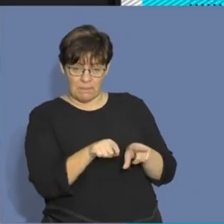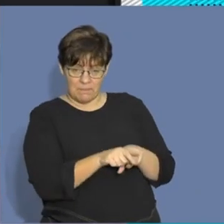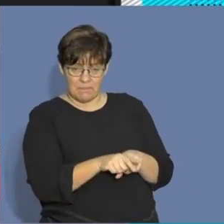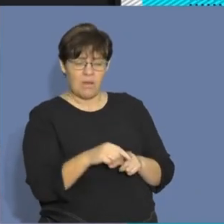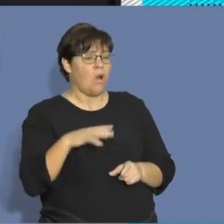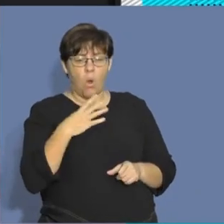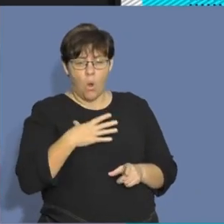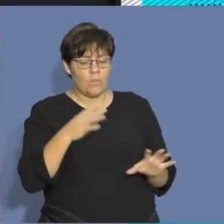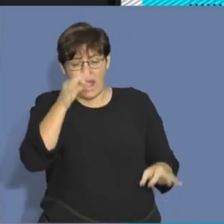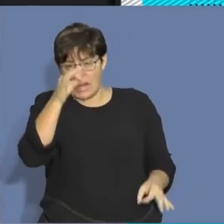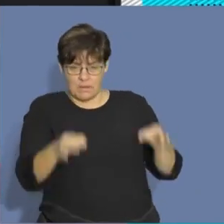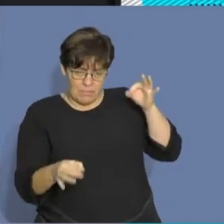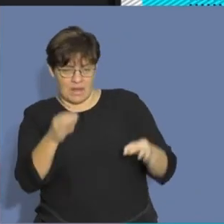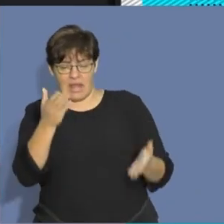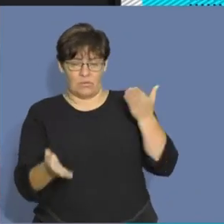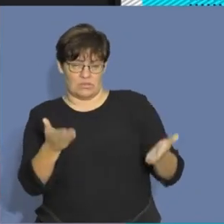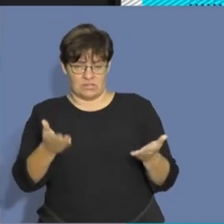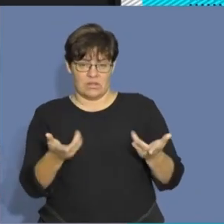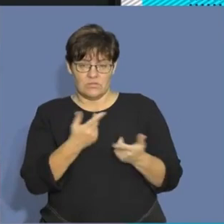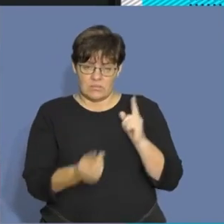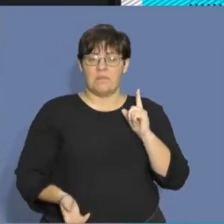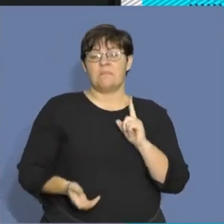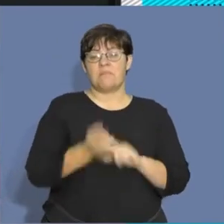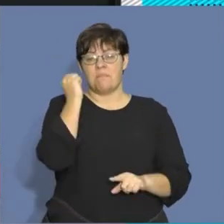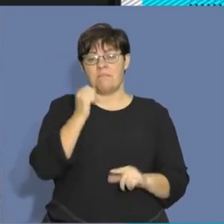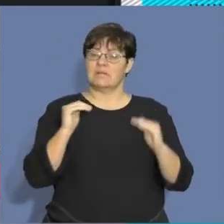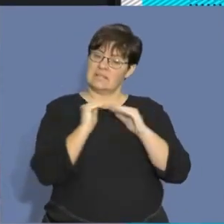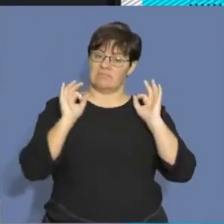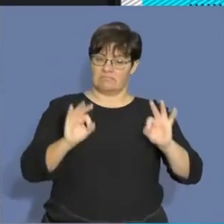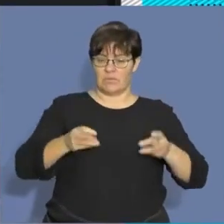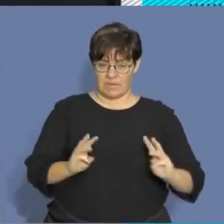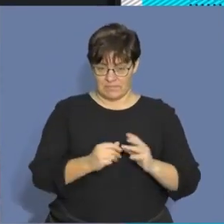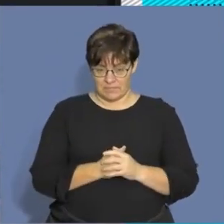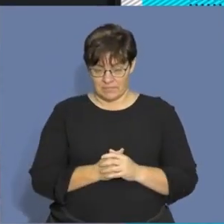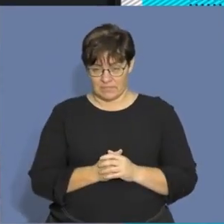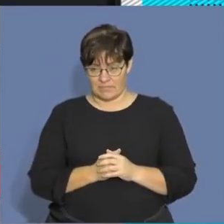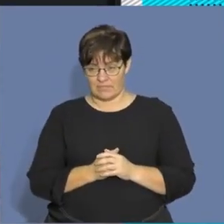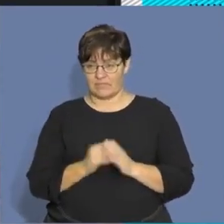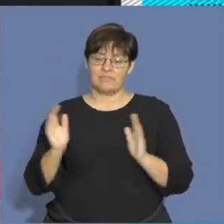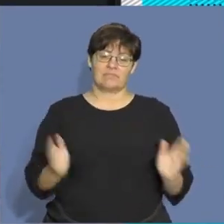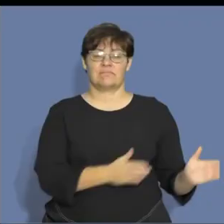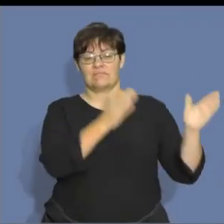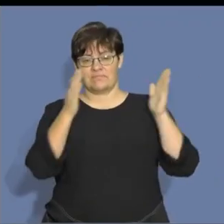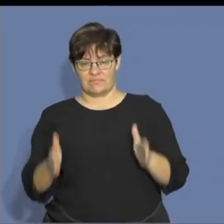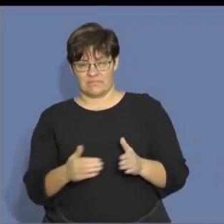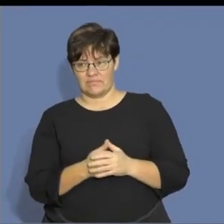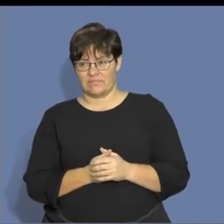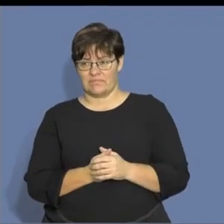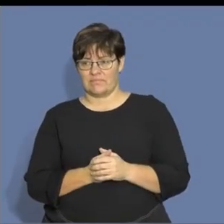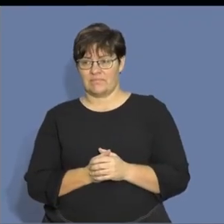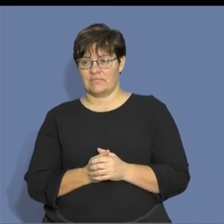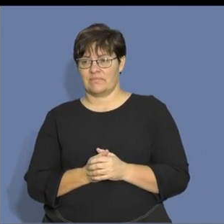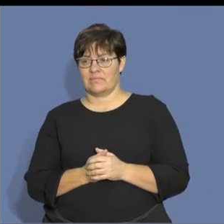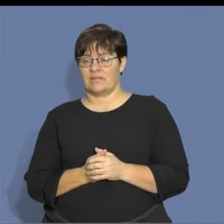I'm doing is I'm manipulating my equation so that I can get it into standard form. Wonderful. Let's move on to the next